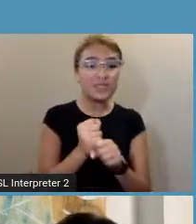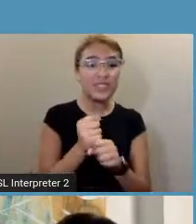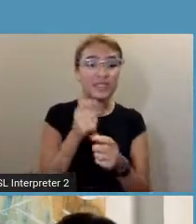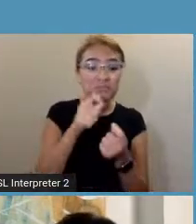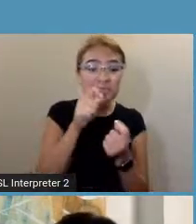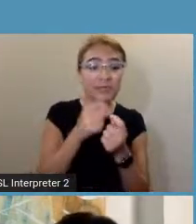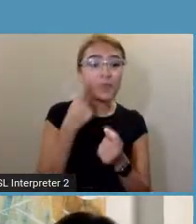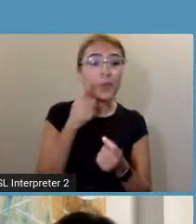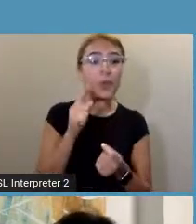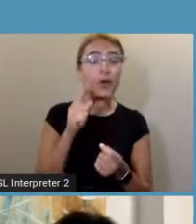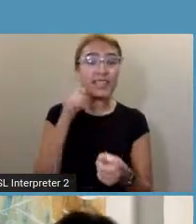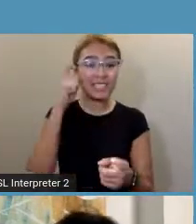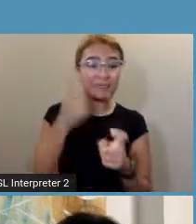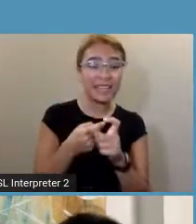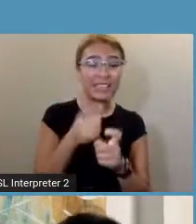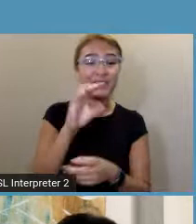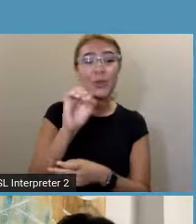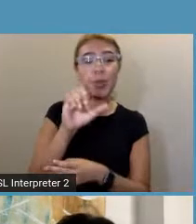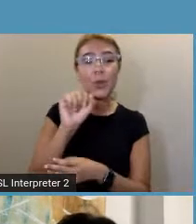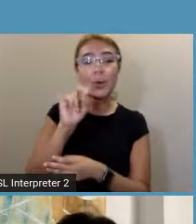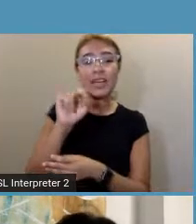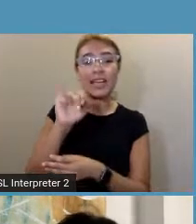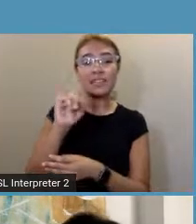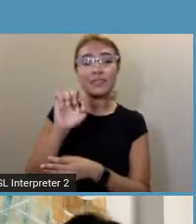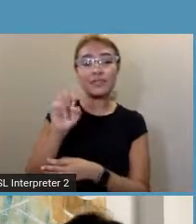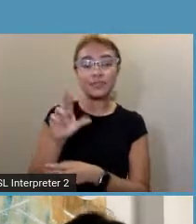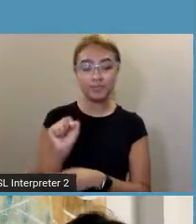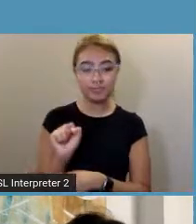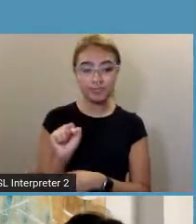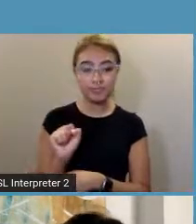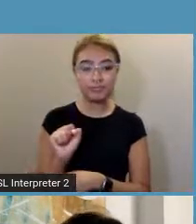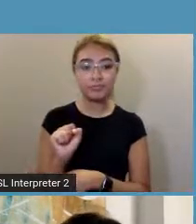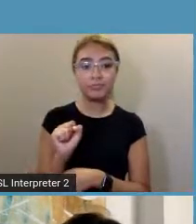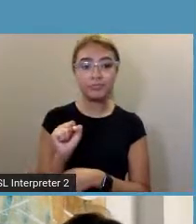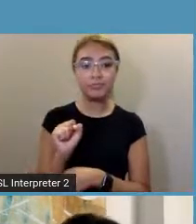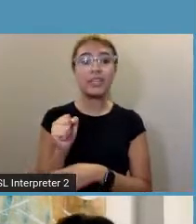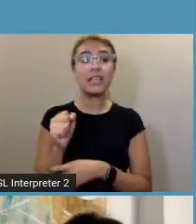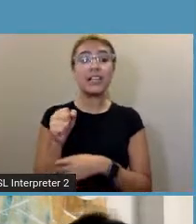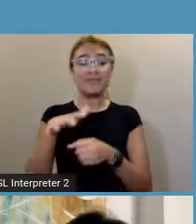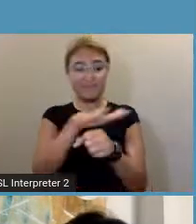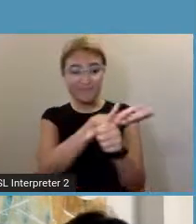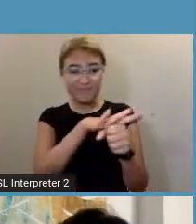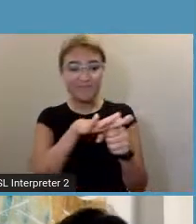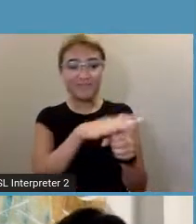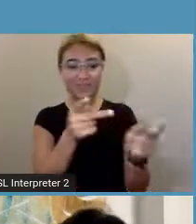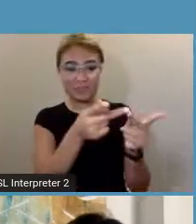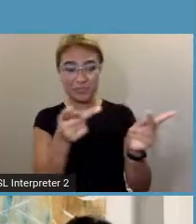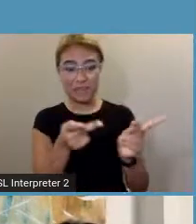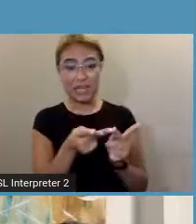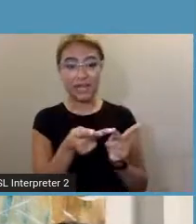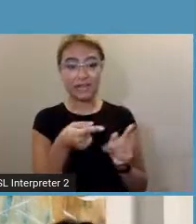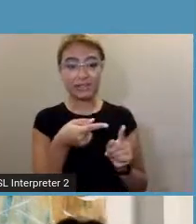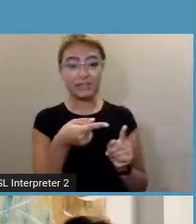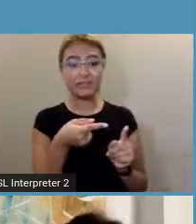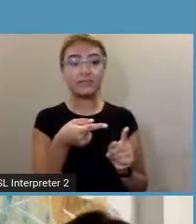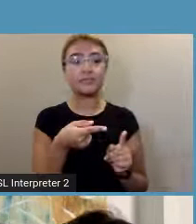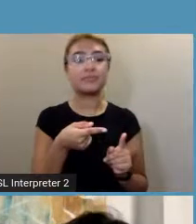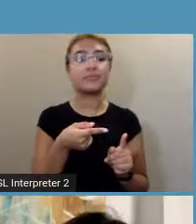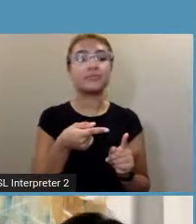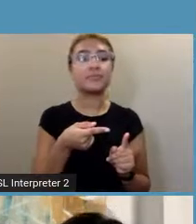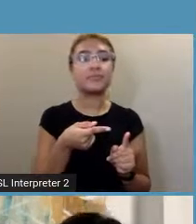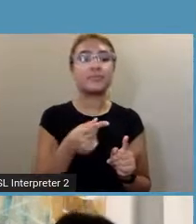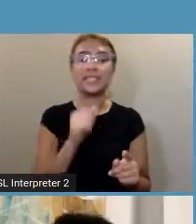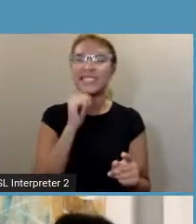Spanish colonizers, but it's located in a place that was according to documentation,